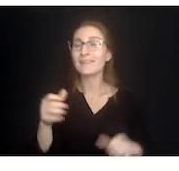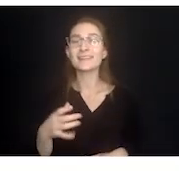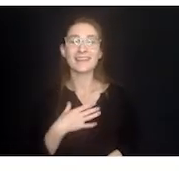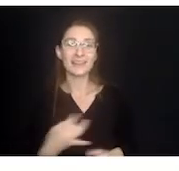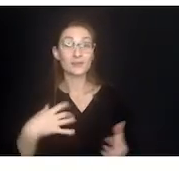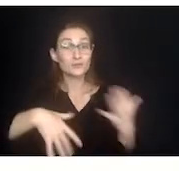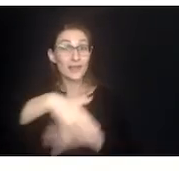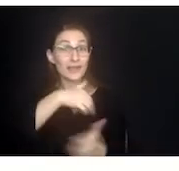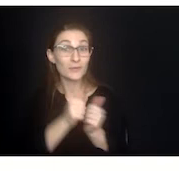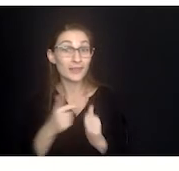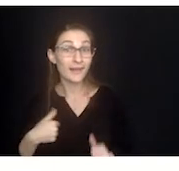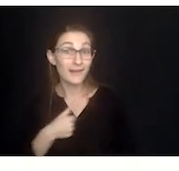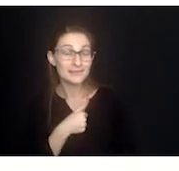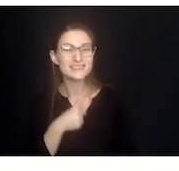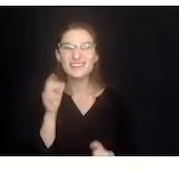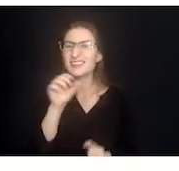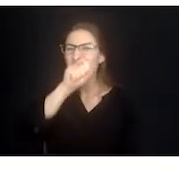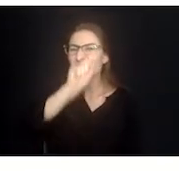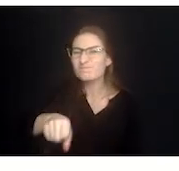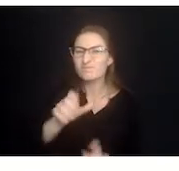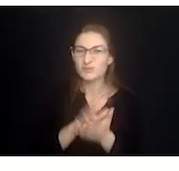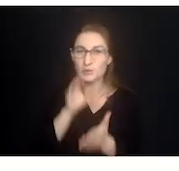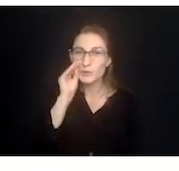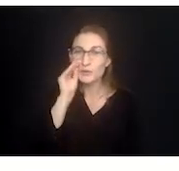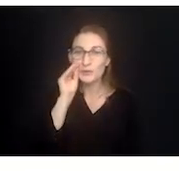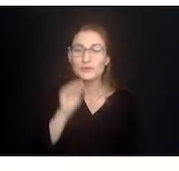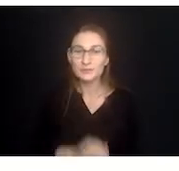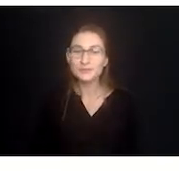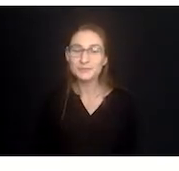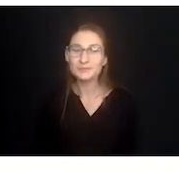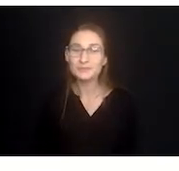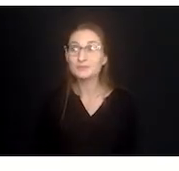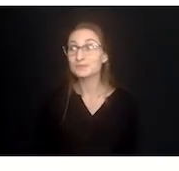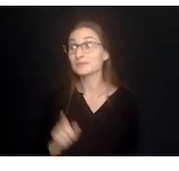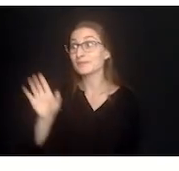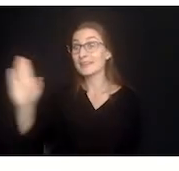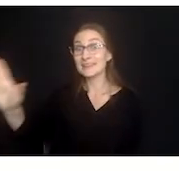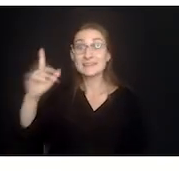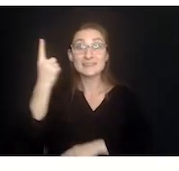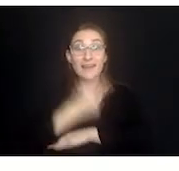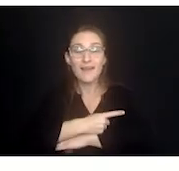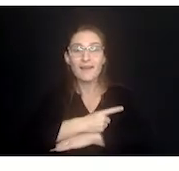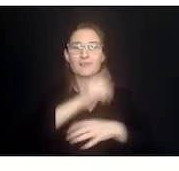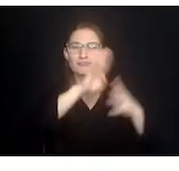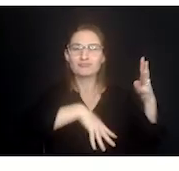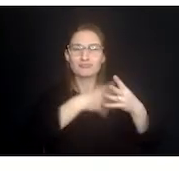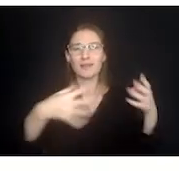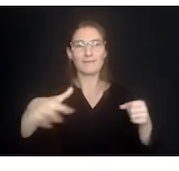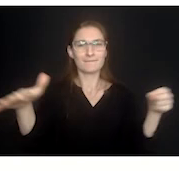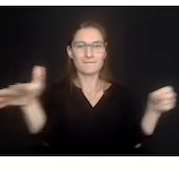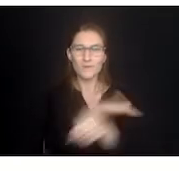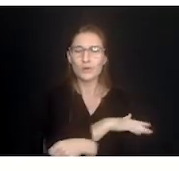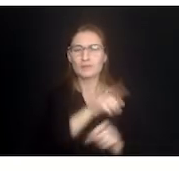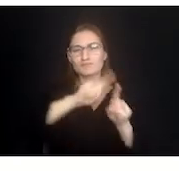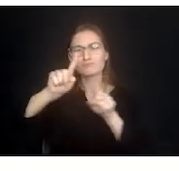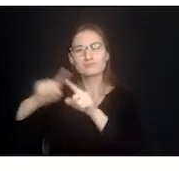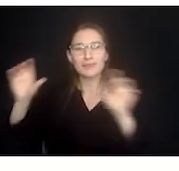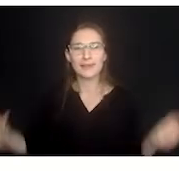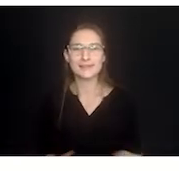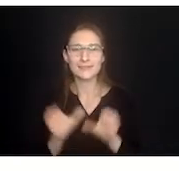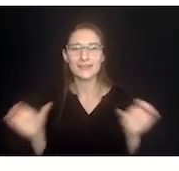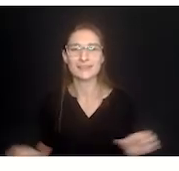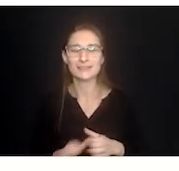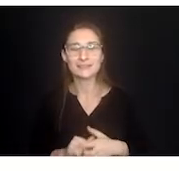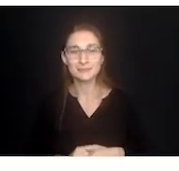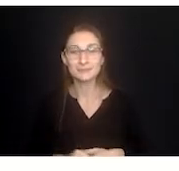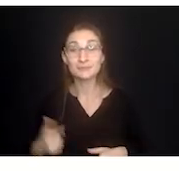play, hang with us, and he likes to learn. He loves to learn. His day is packed with chores, fun, learning, and